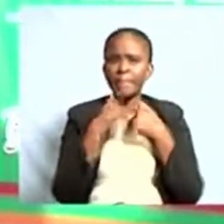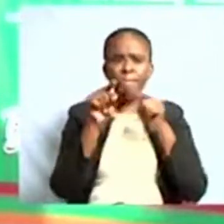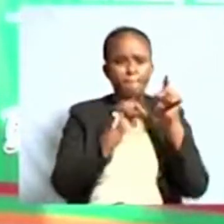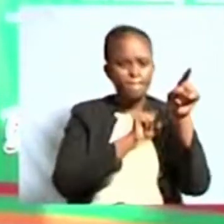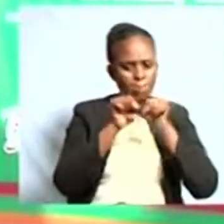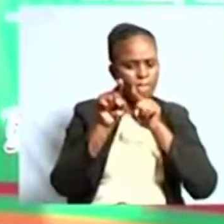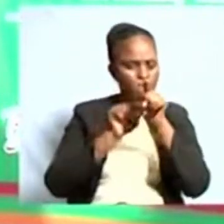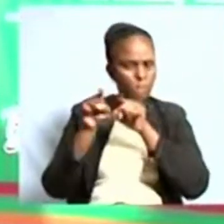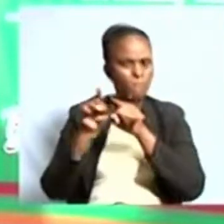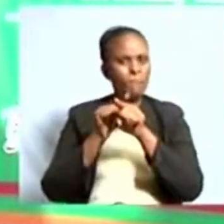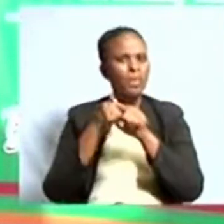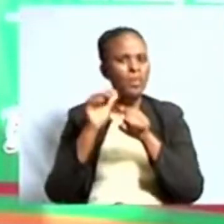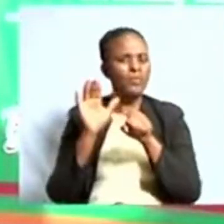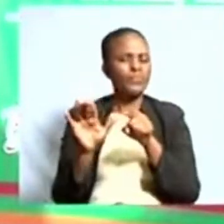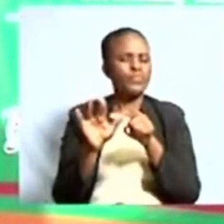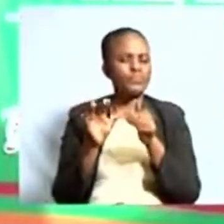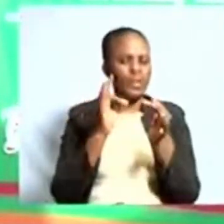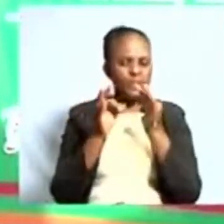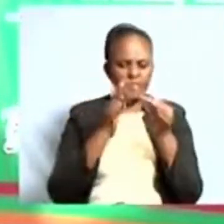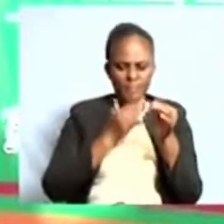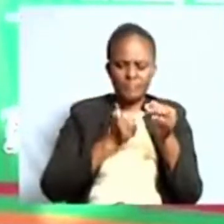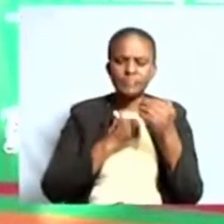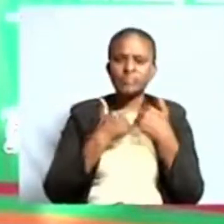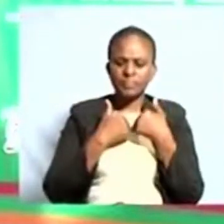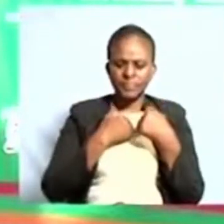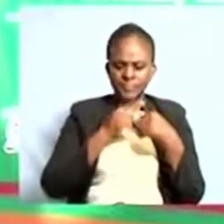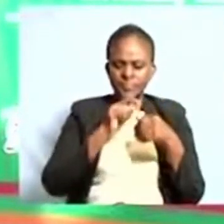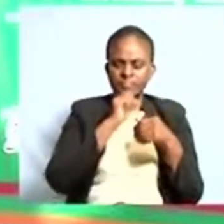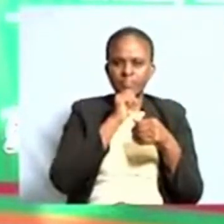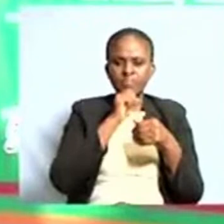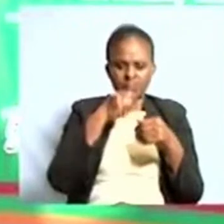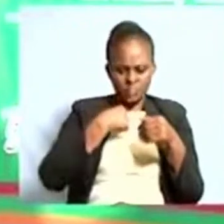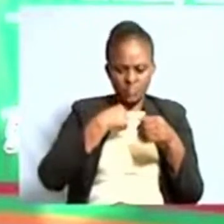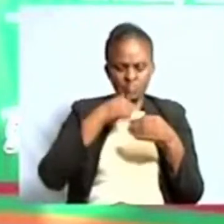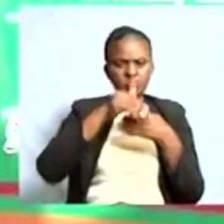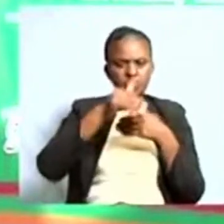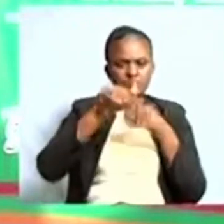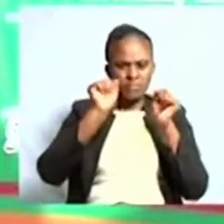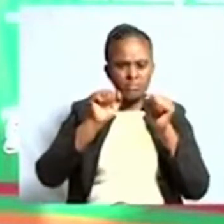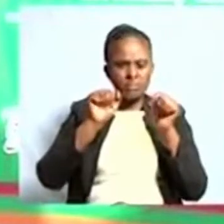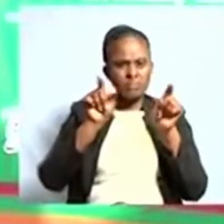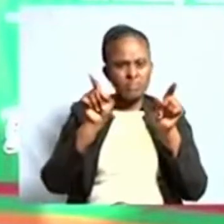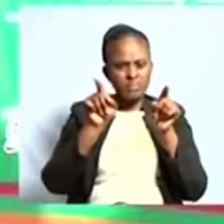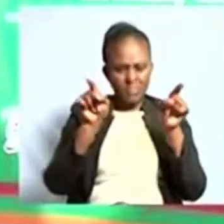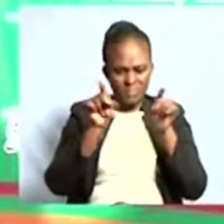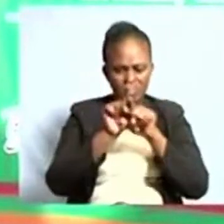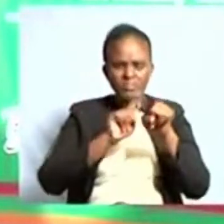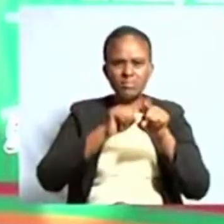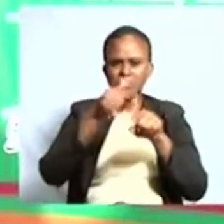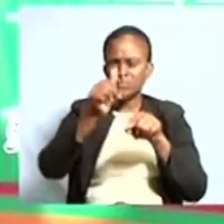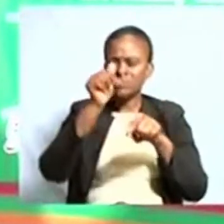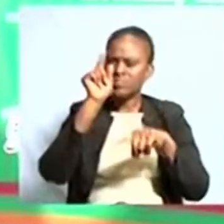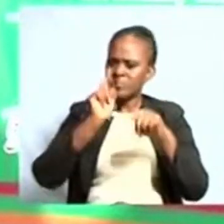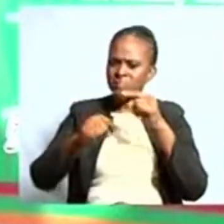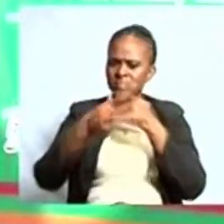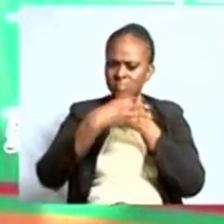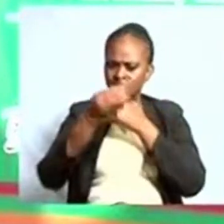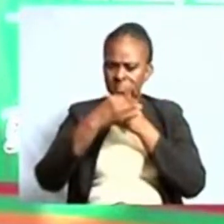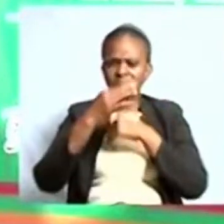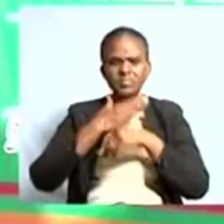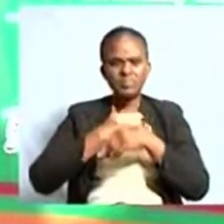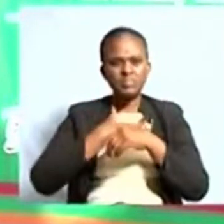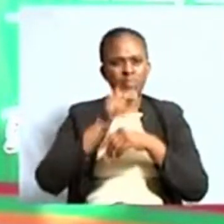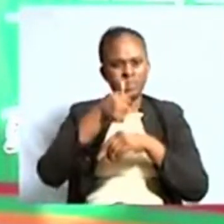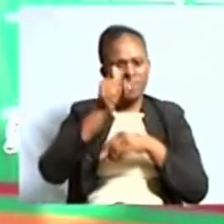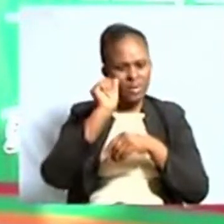competition. If I have my own design, I register it. Definitely, you won't copy my design. You come